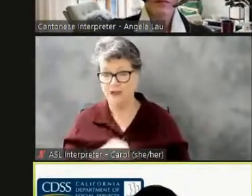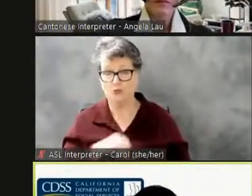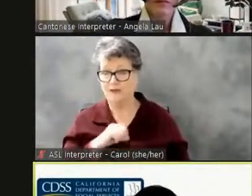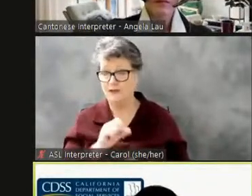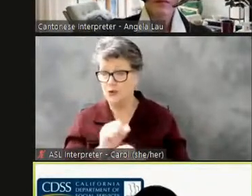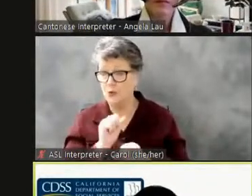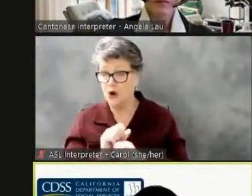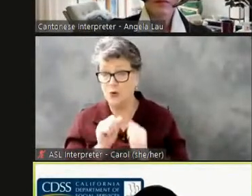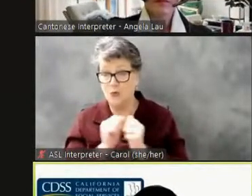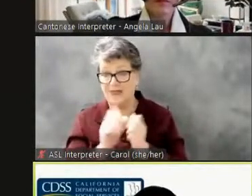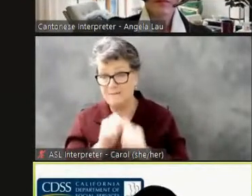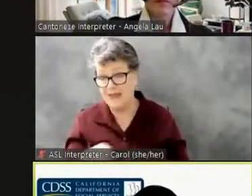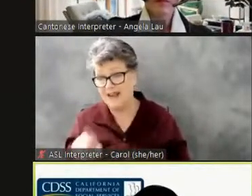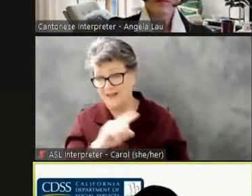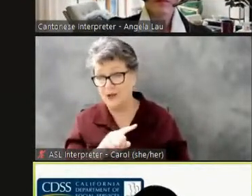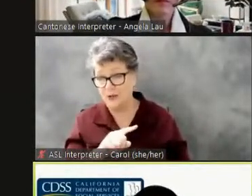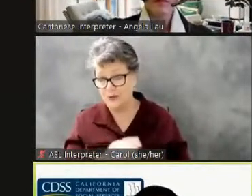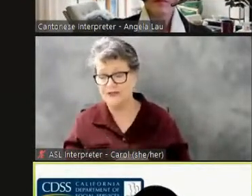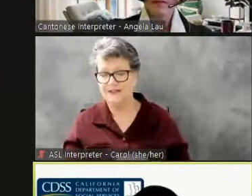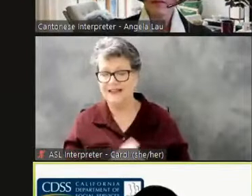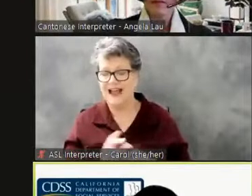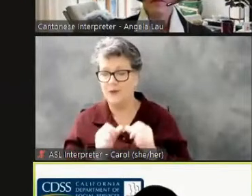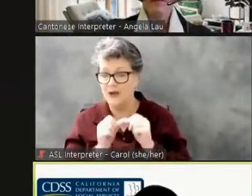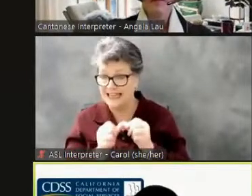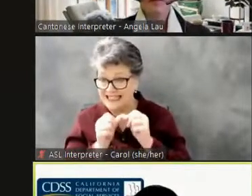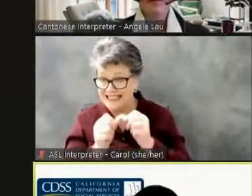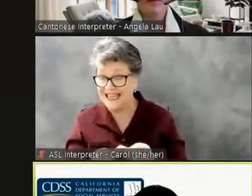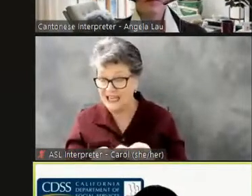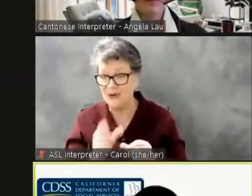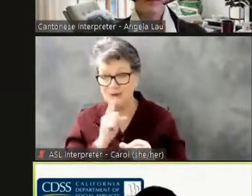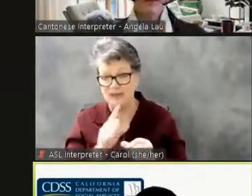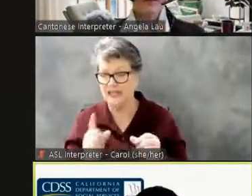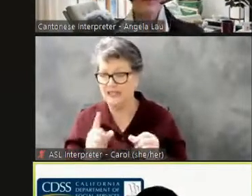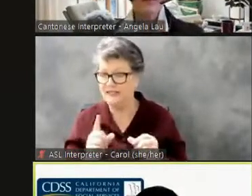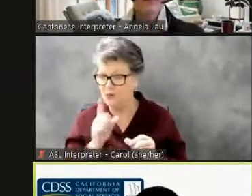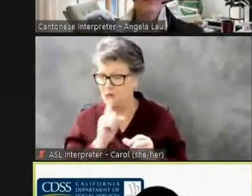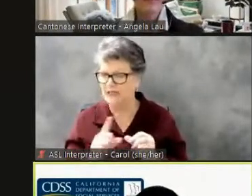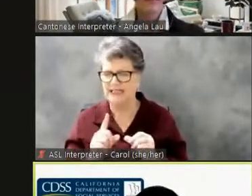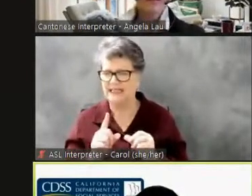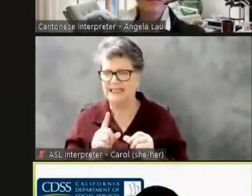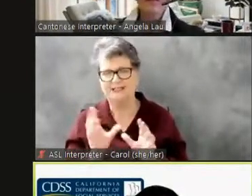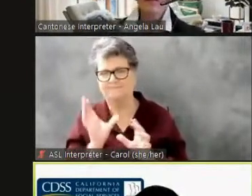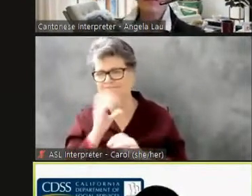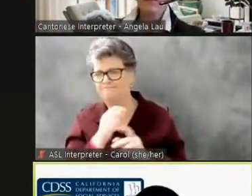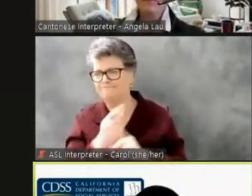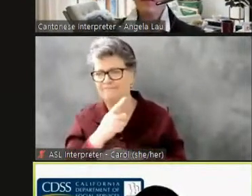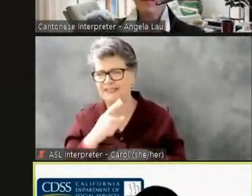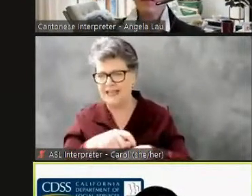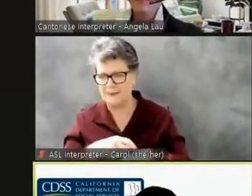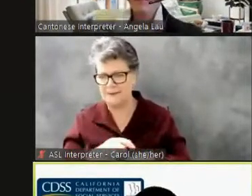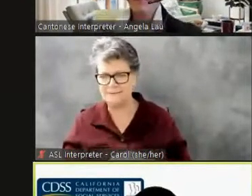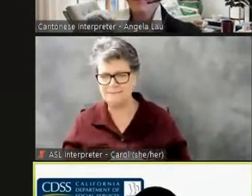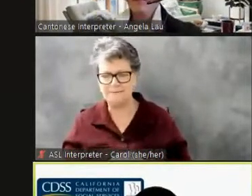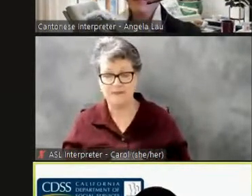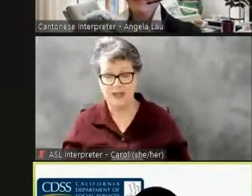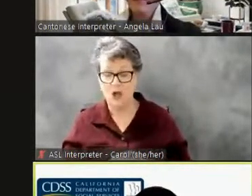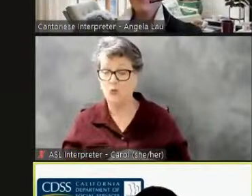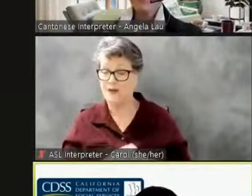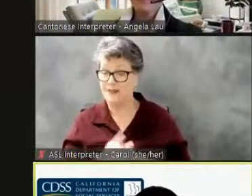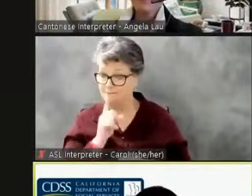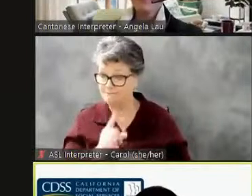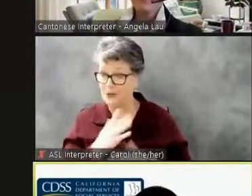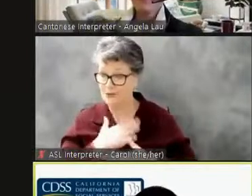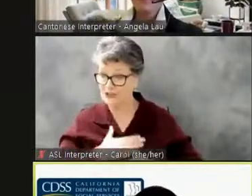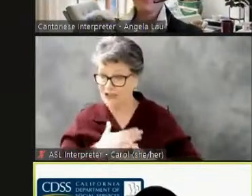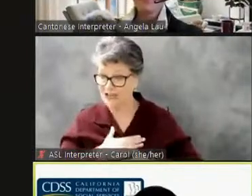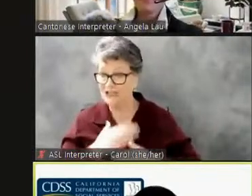of you in these continued unprecedented times. With the sincere appreciation, I will now shift